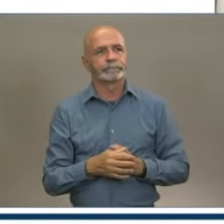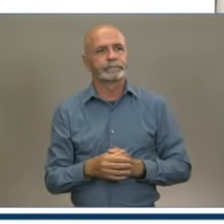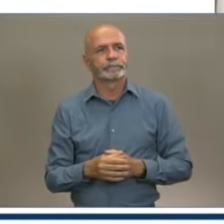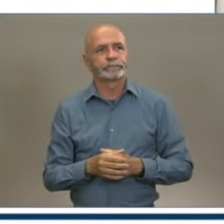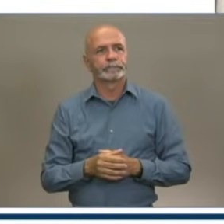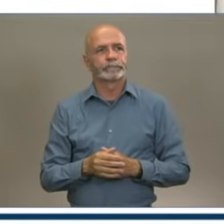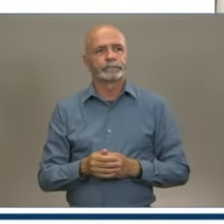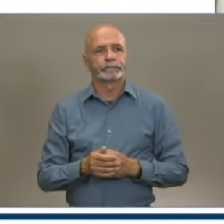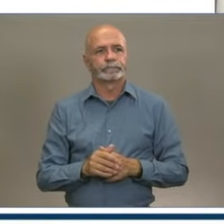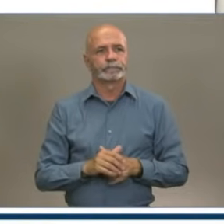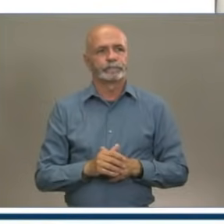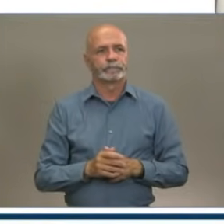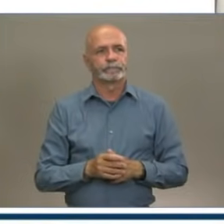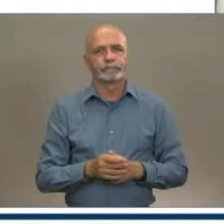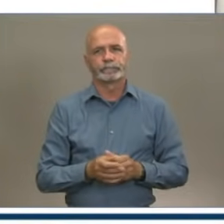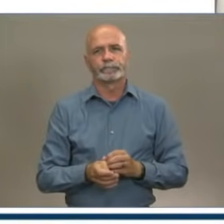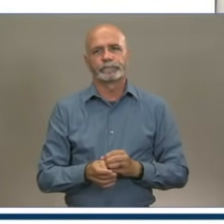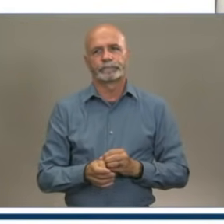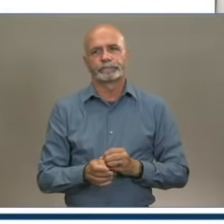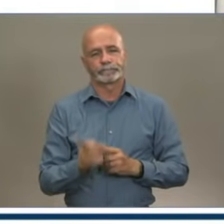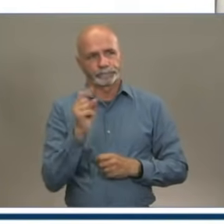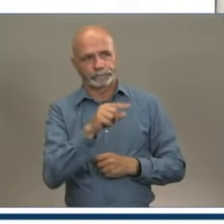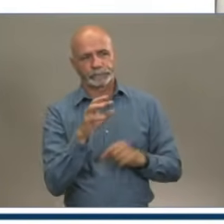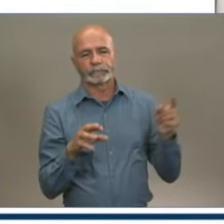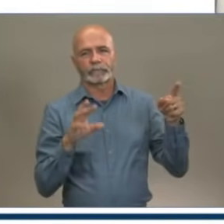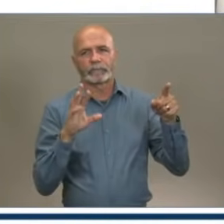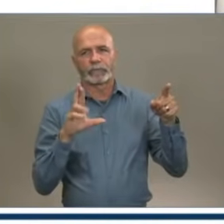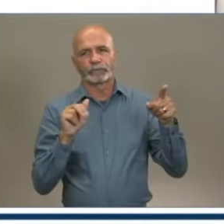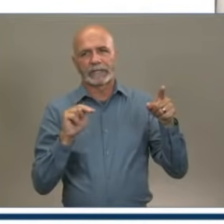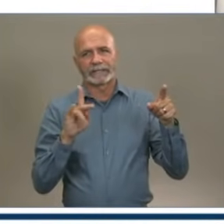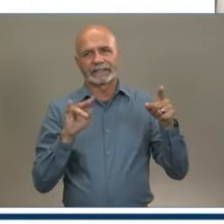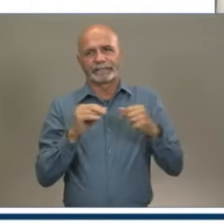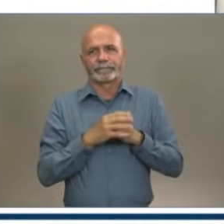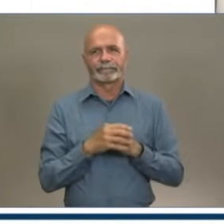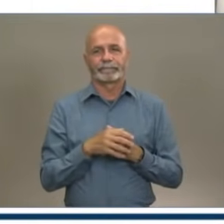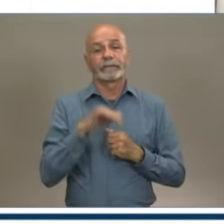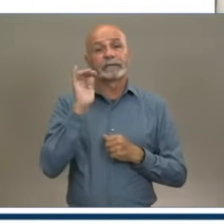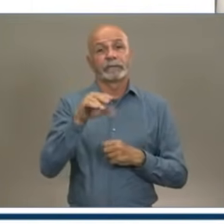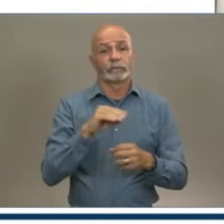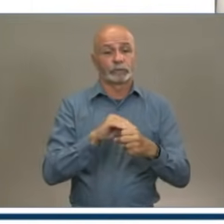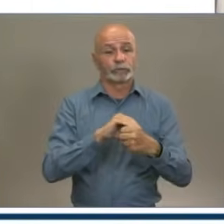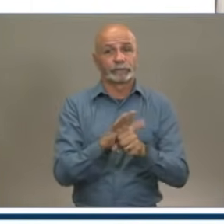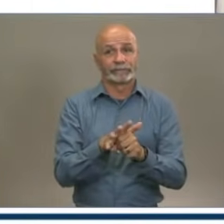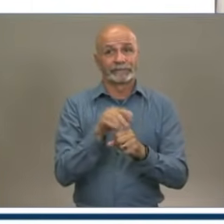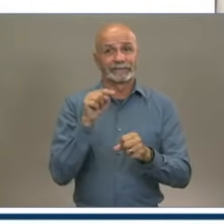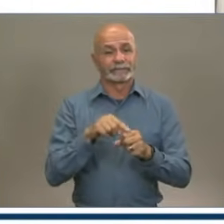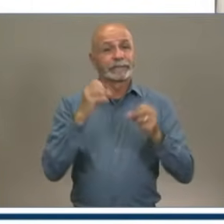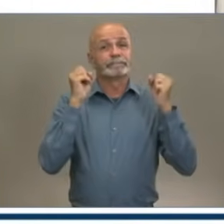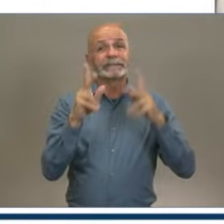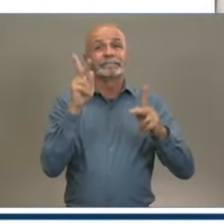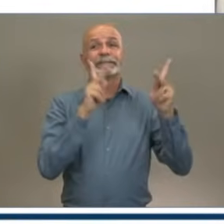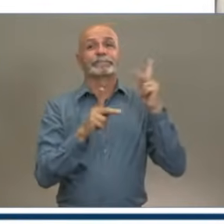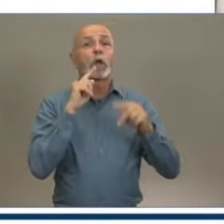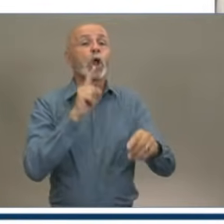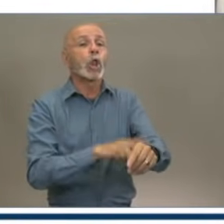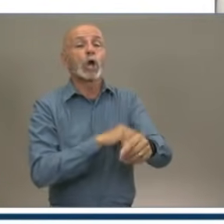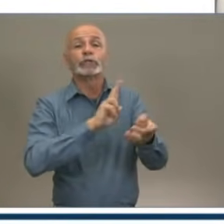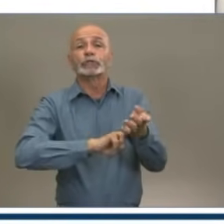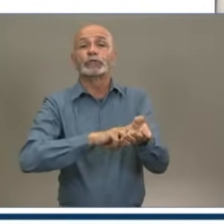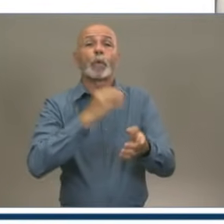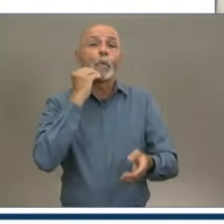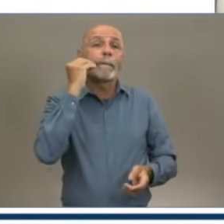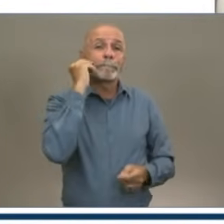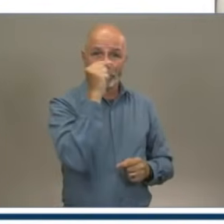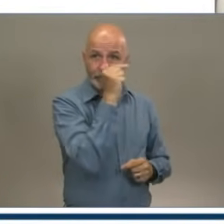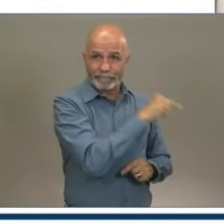Thank you. And Premier, at this stage in the pandemic, many families of folks in long-term care say their loved ones have suffered